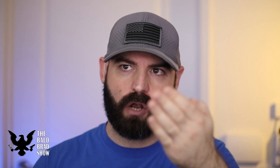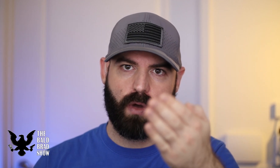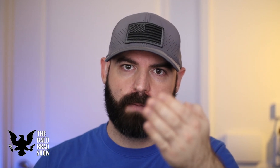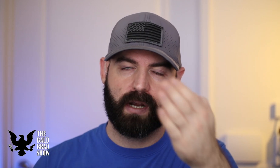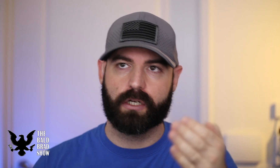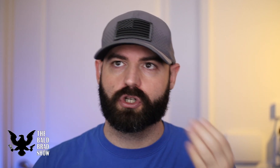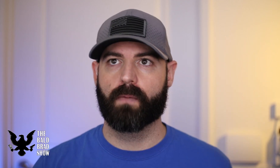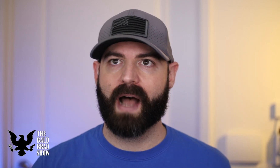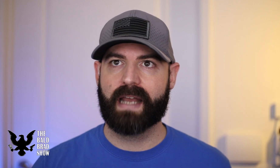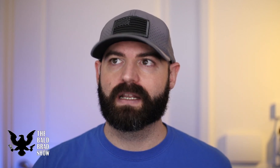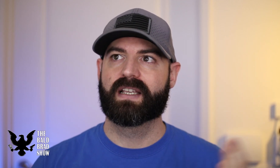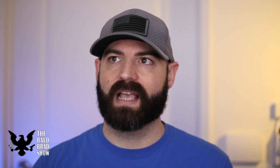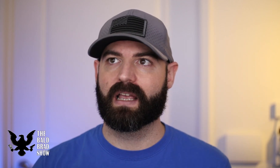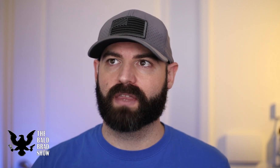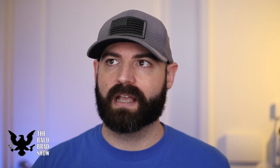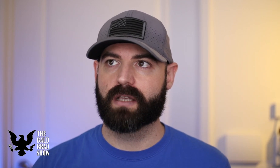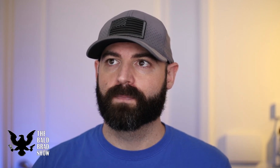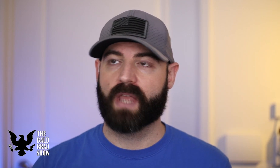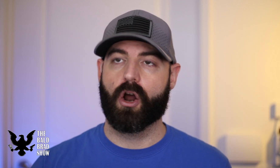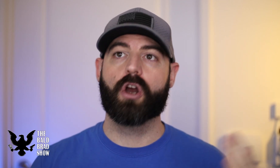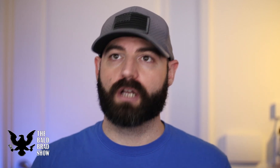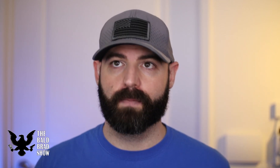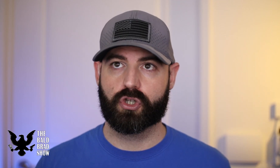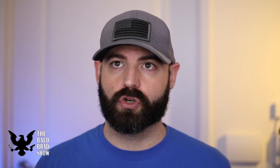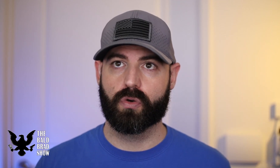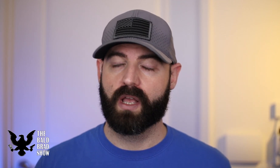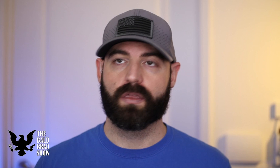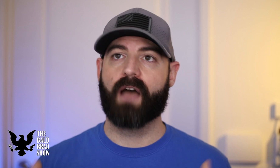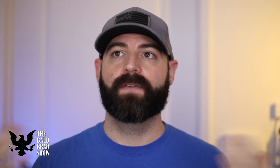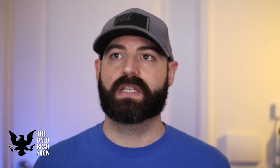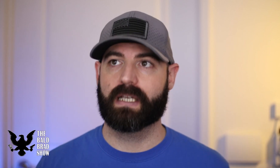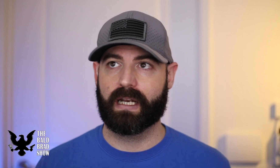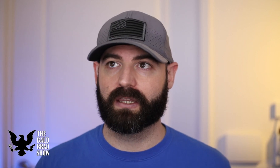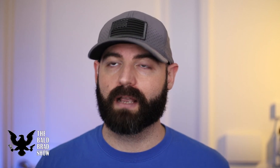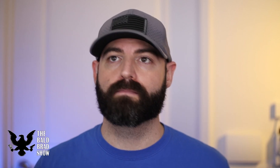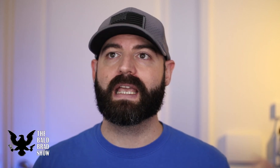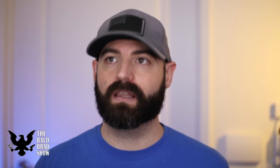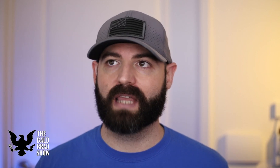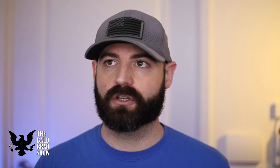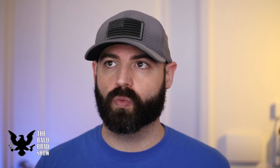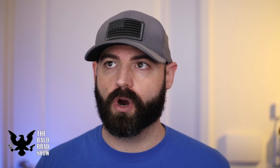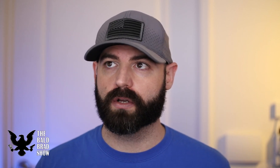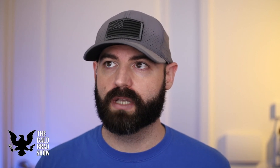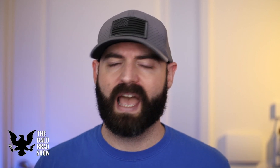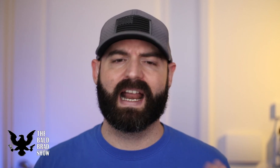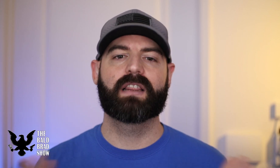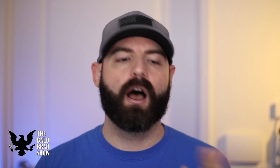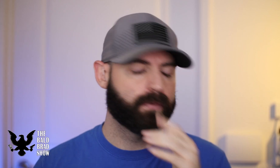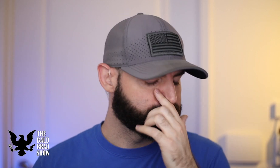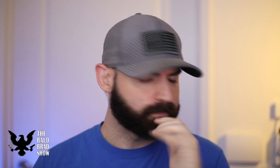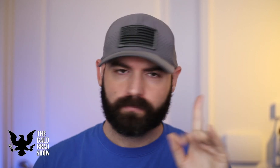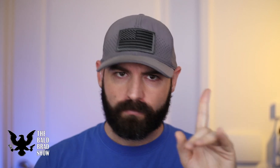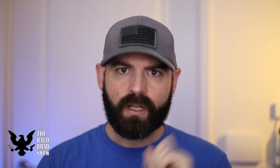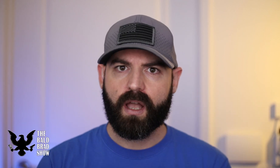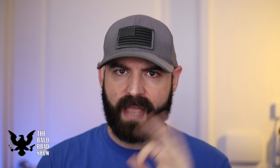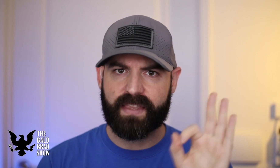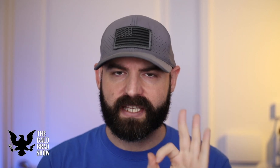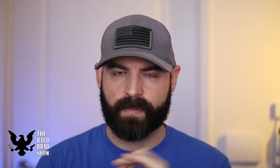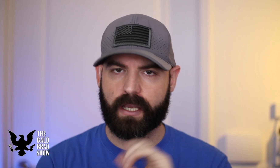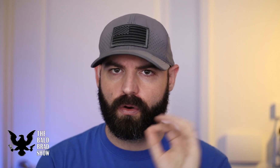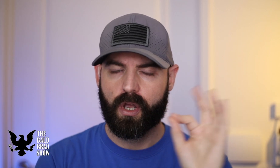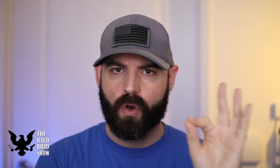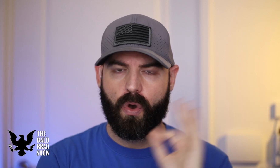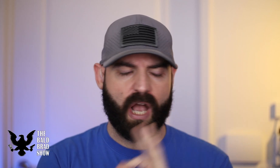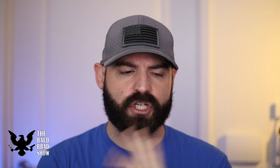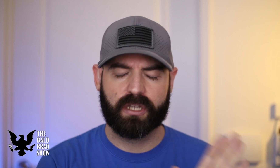this knucklehead, President Joe Biden, saying things that aren't coming true, not fixing anything, making things worse. And I'm going to end the